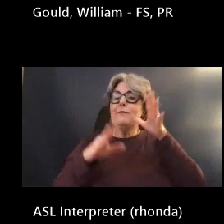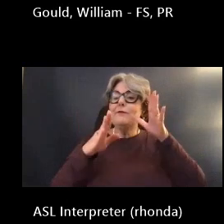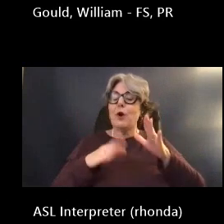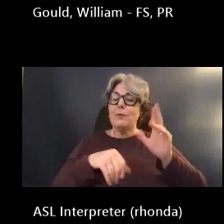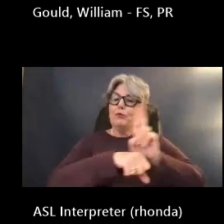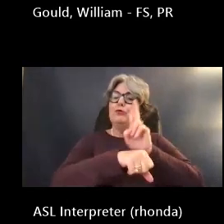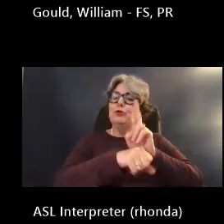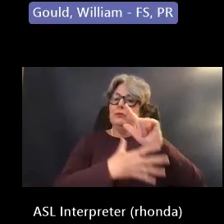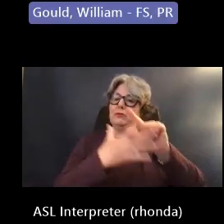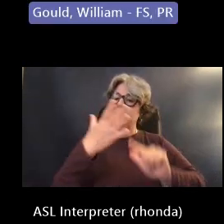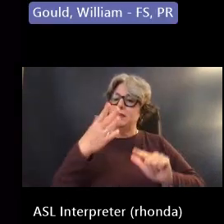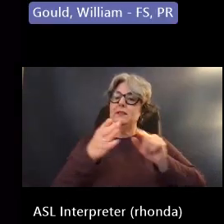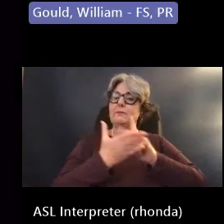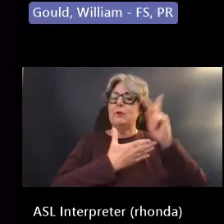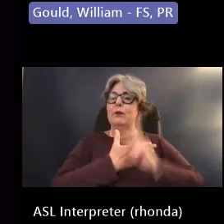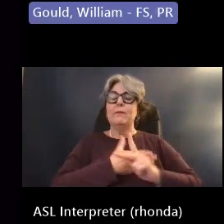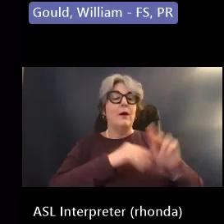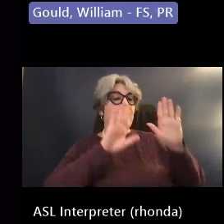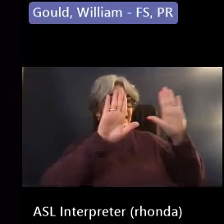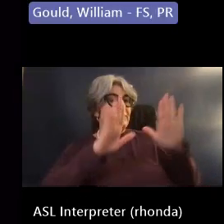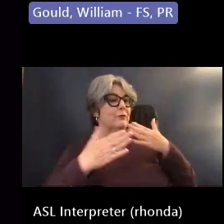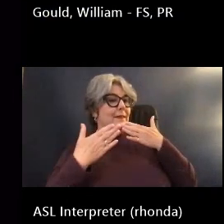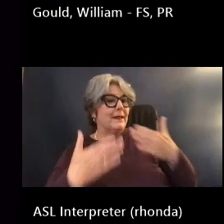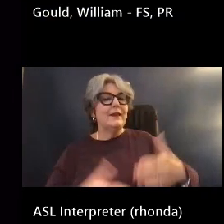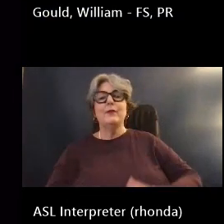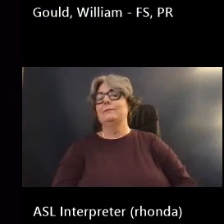these. That's great. Thanks.